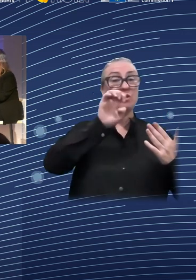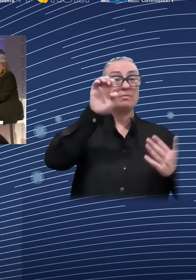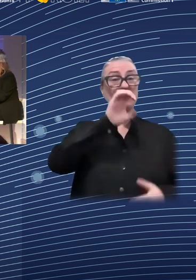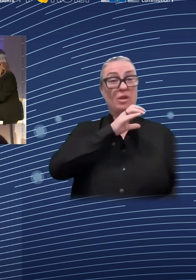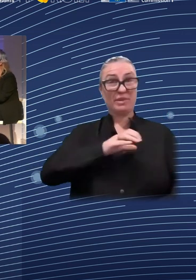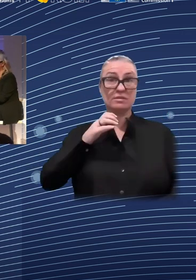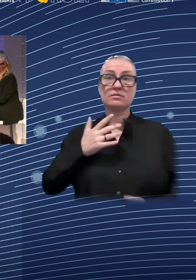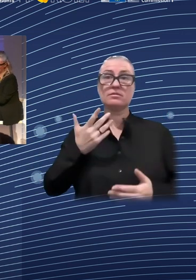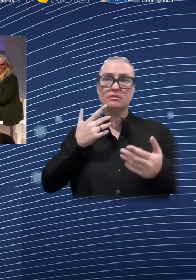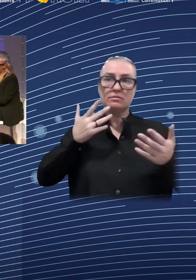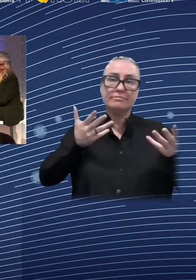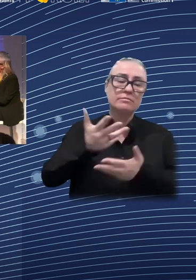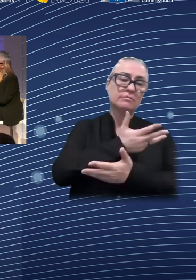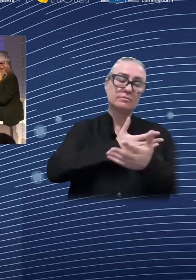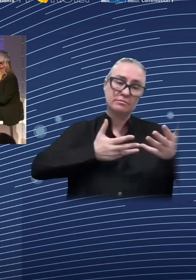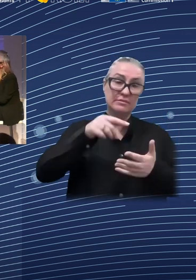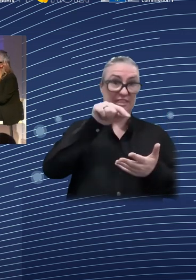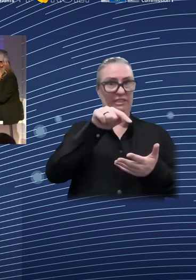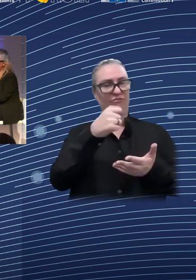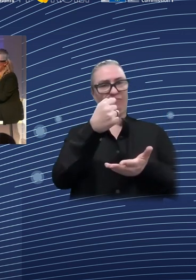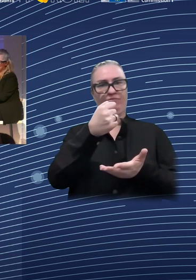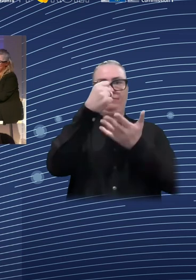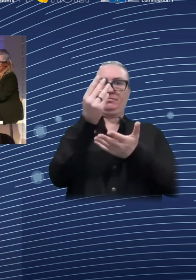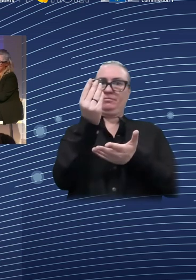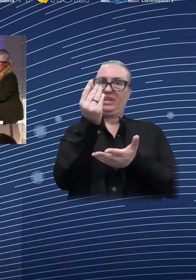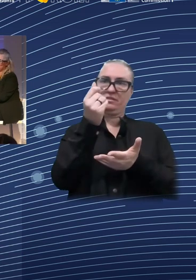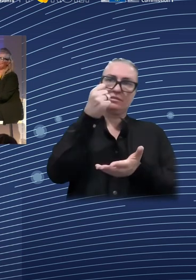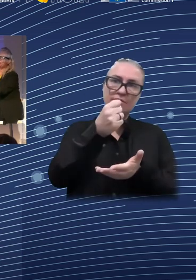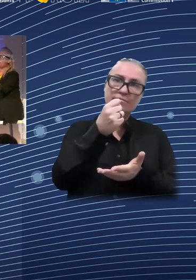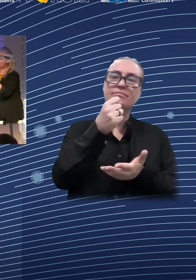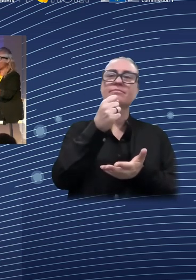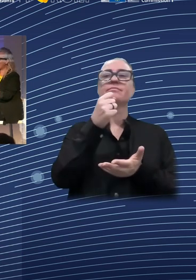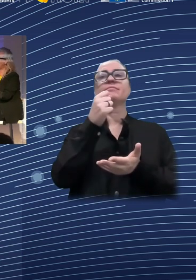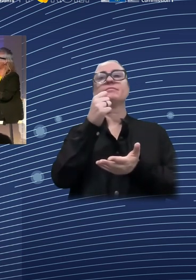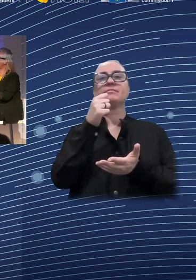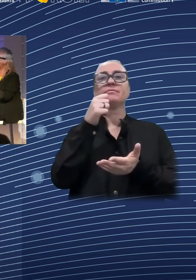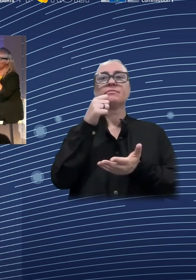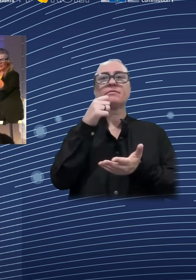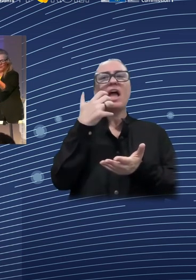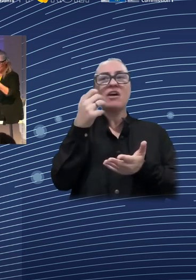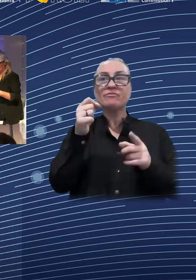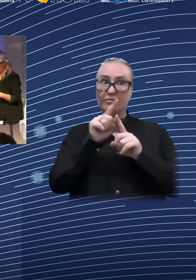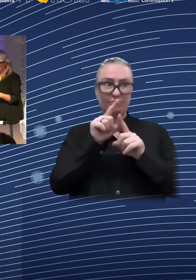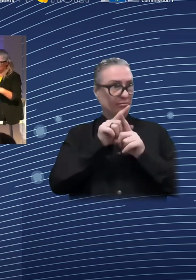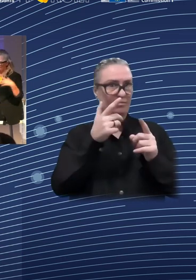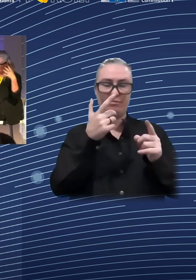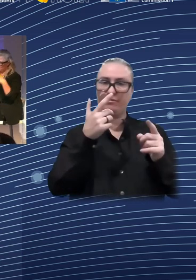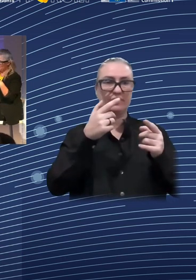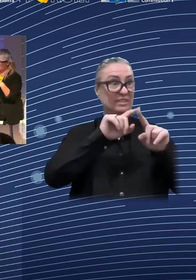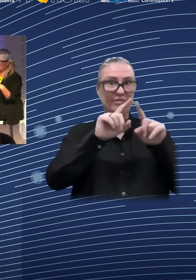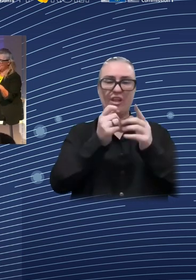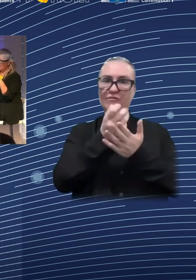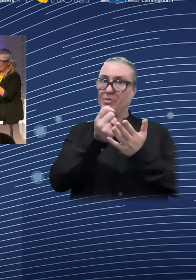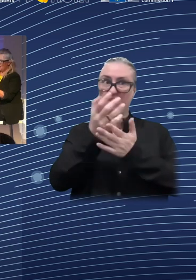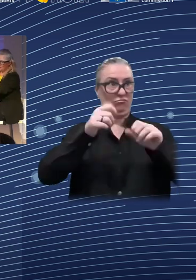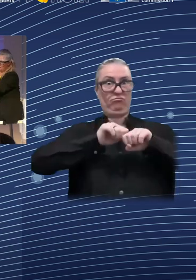very used to playing referee, I believe. Veronica, from your perspective, what's needed, either from the EU or from